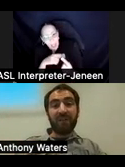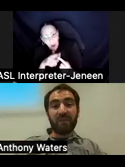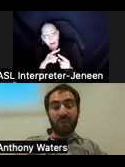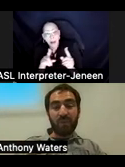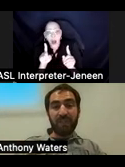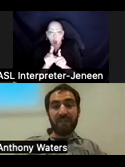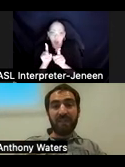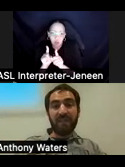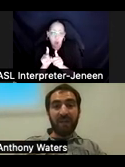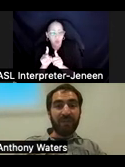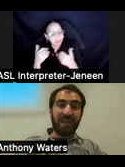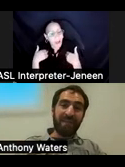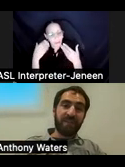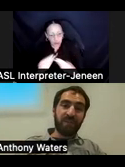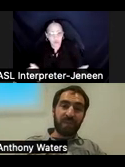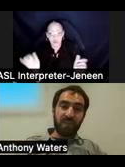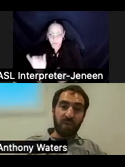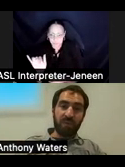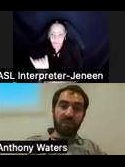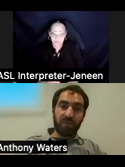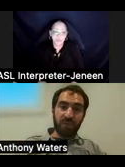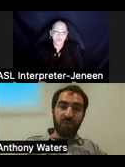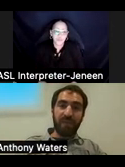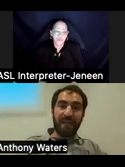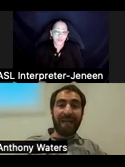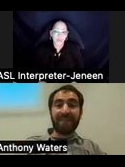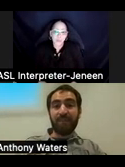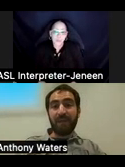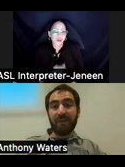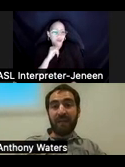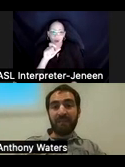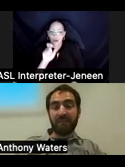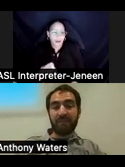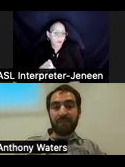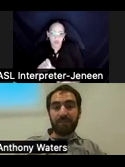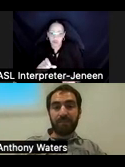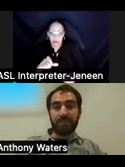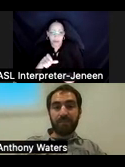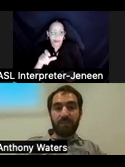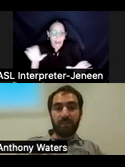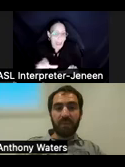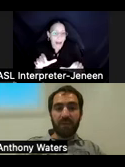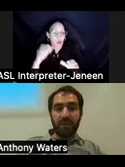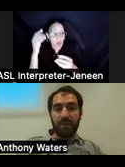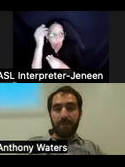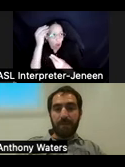are solutions other than having to resort to acting upon the thoughts.